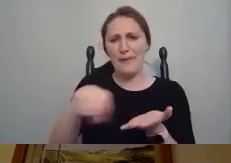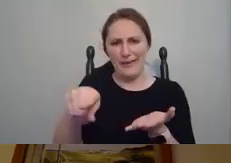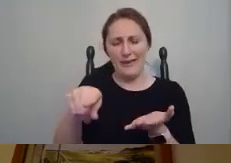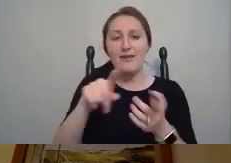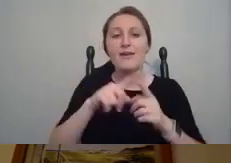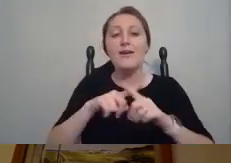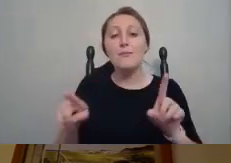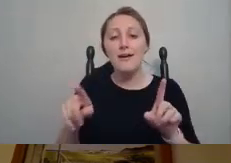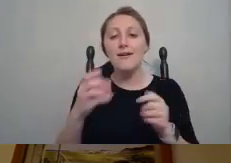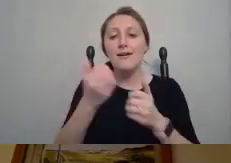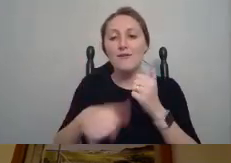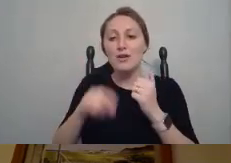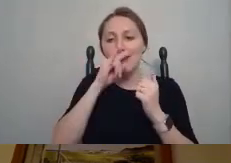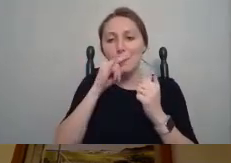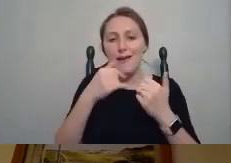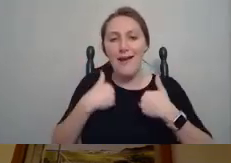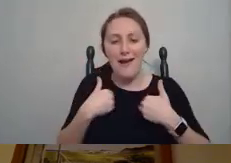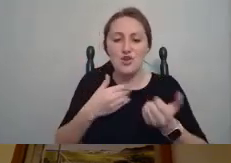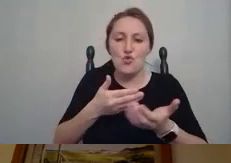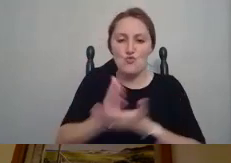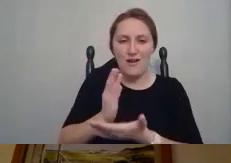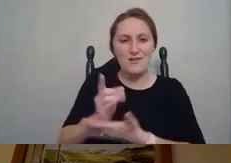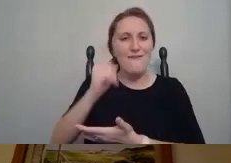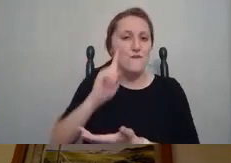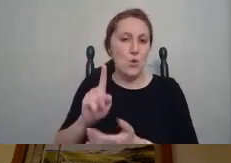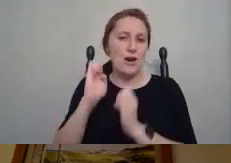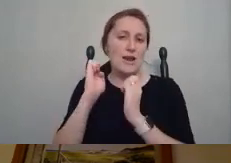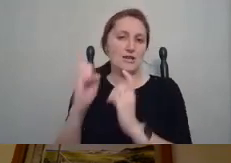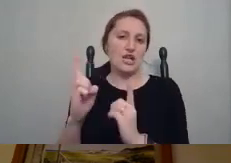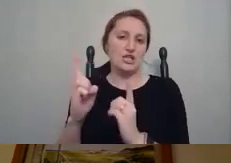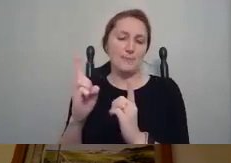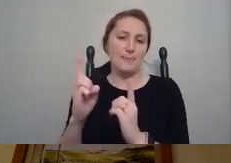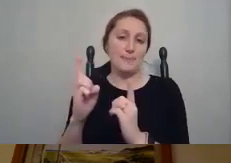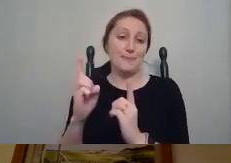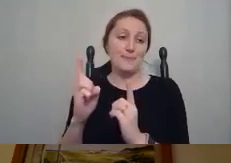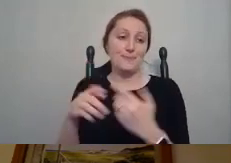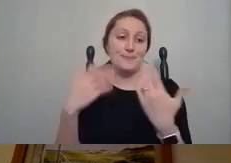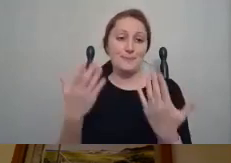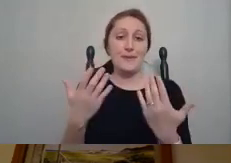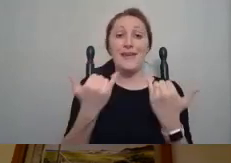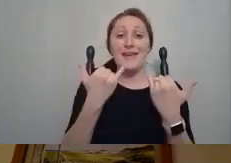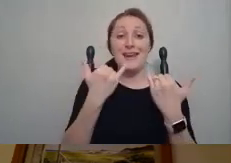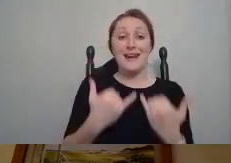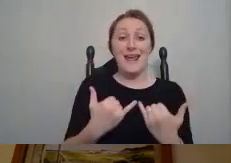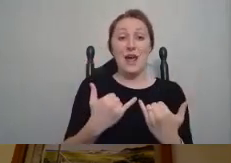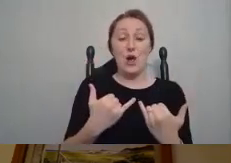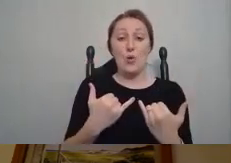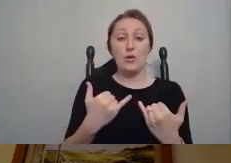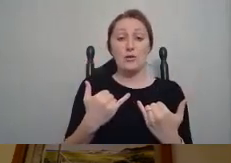kid has a right to an education. And now with this